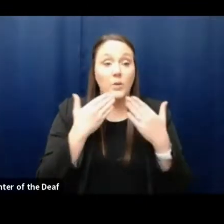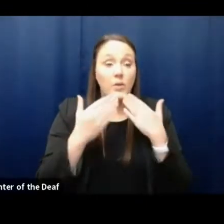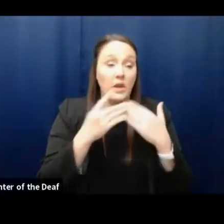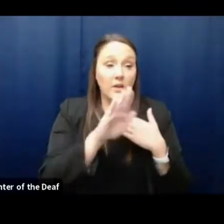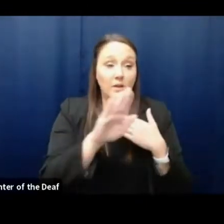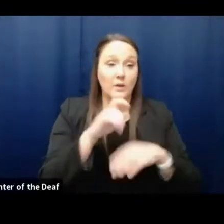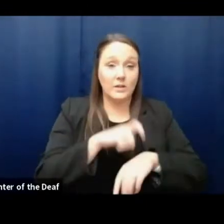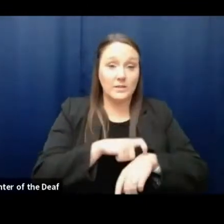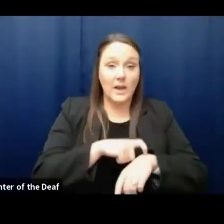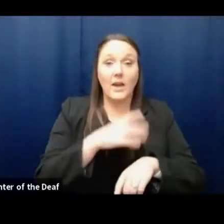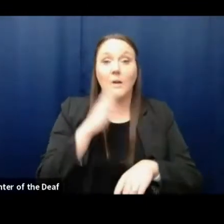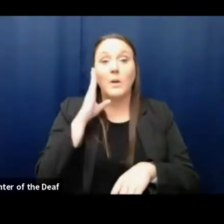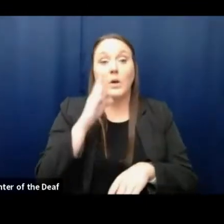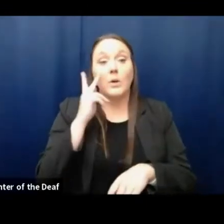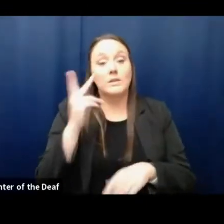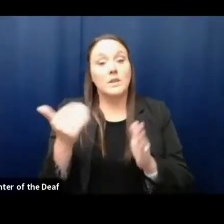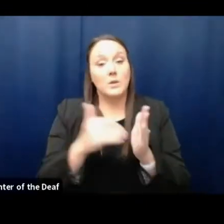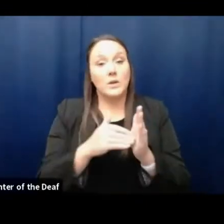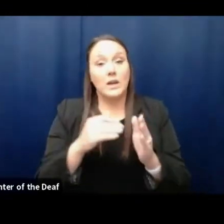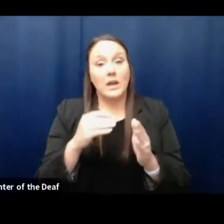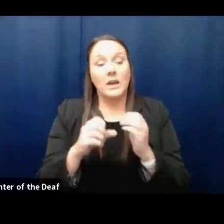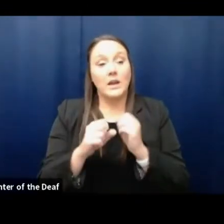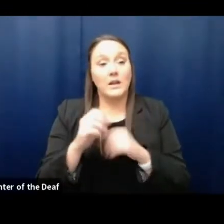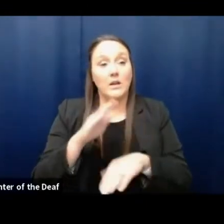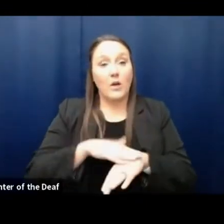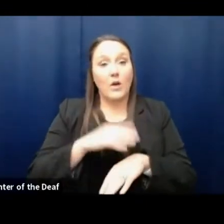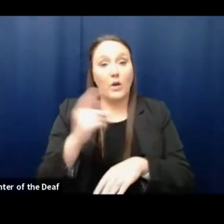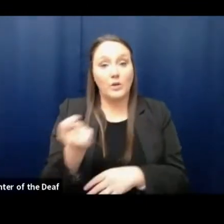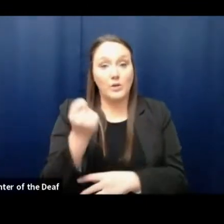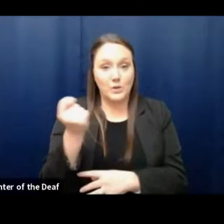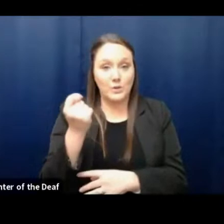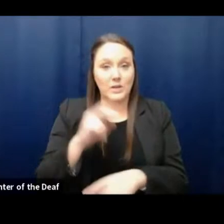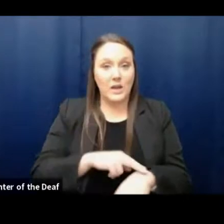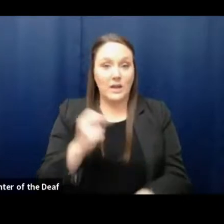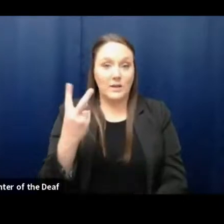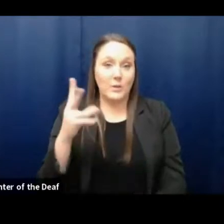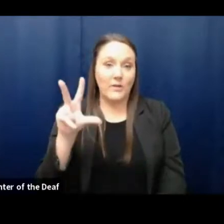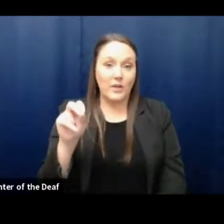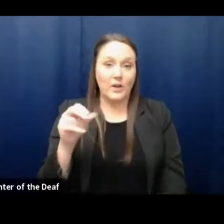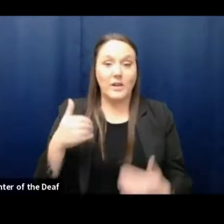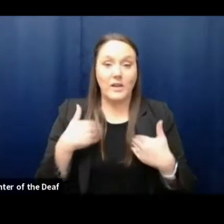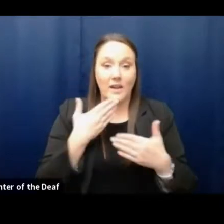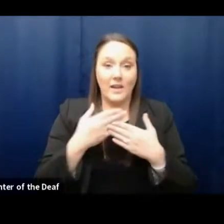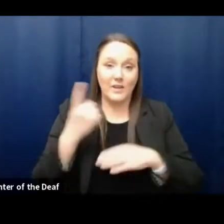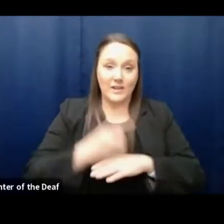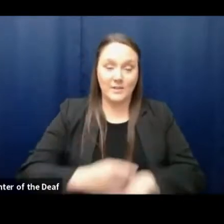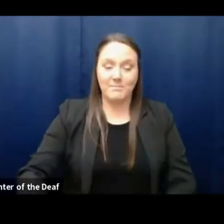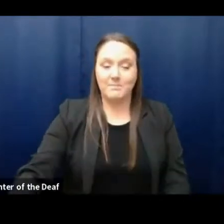your time, and we will see you again for our briefing on Tuesday at 12:30. Have a good one.